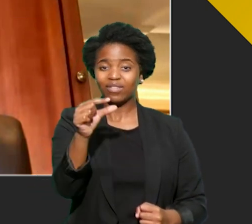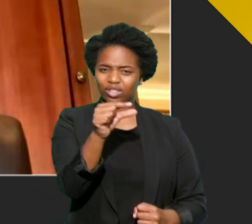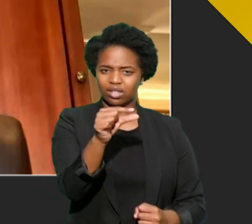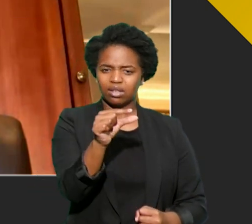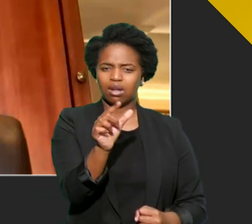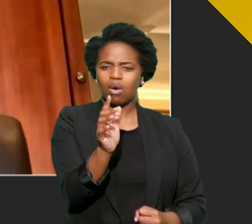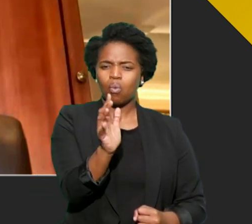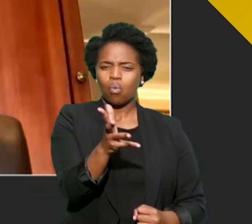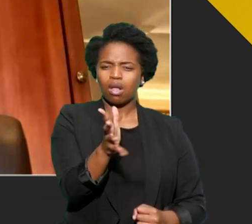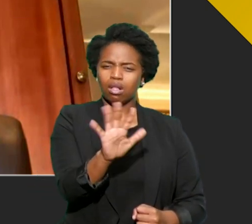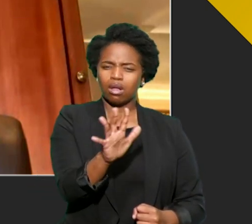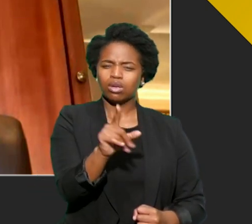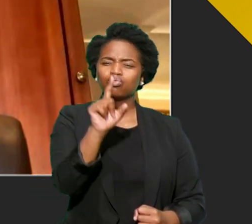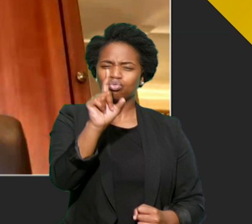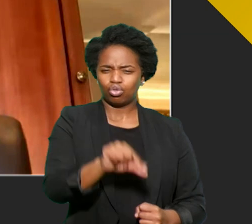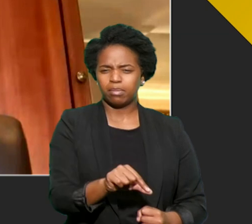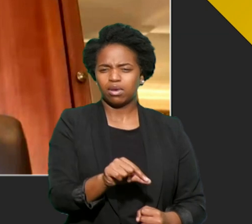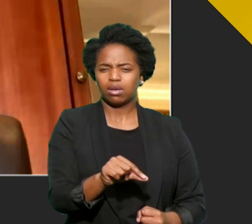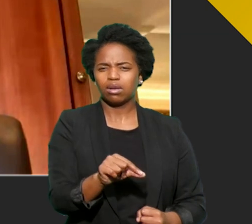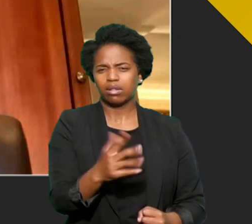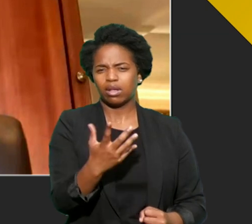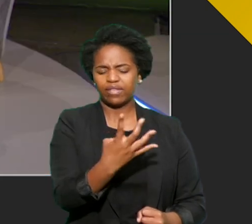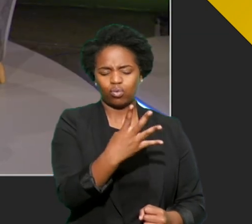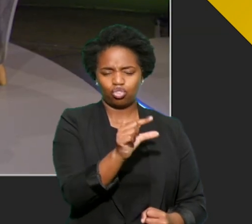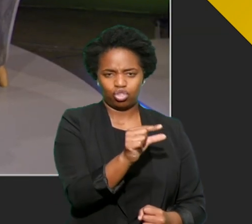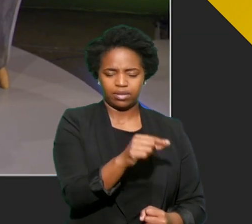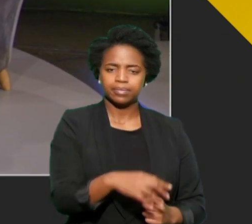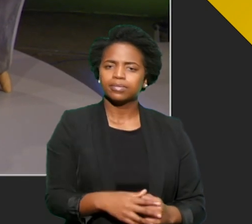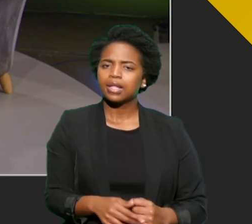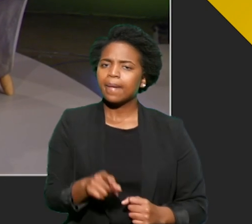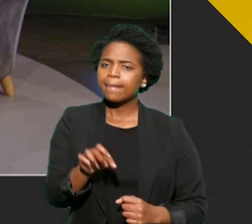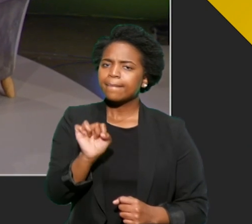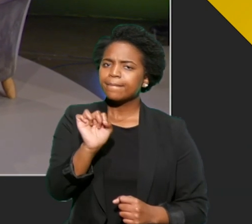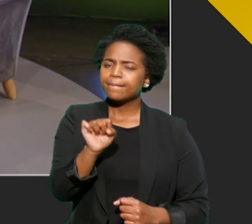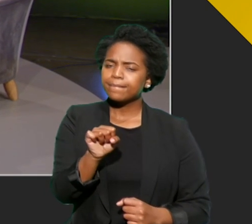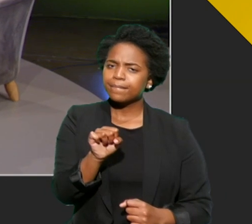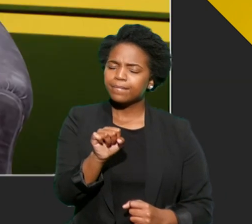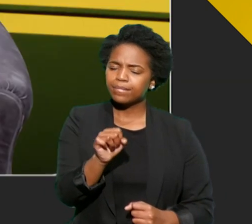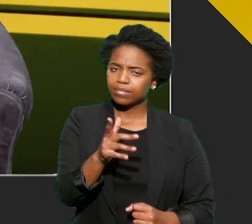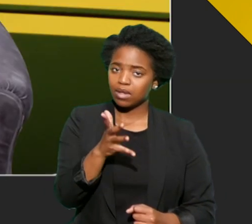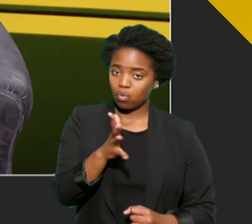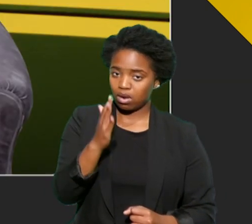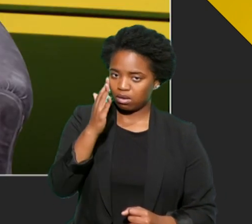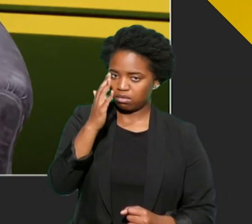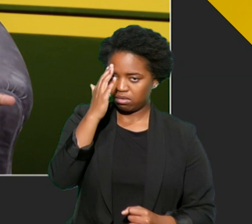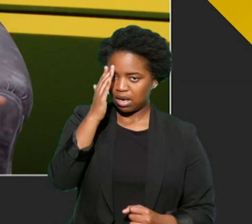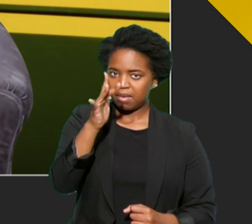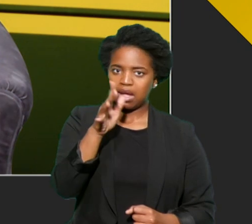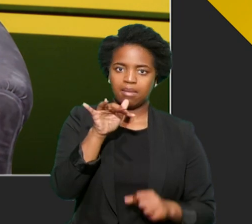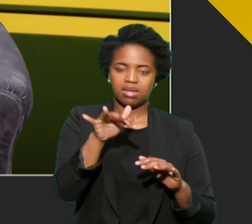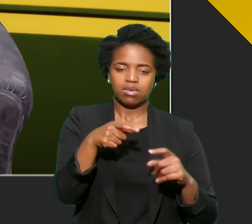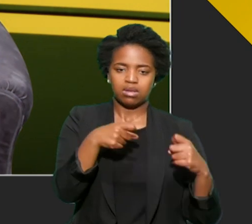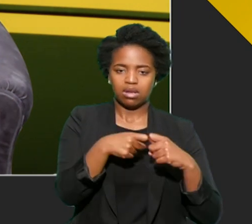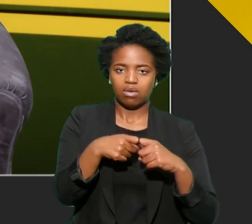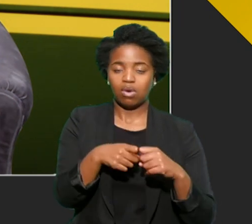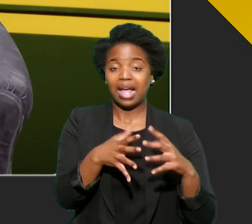be relatively cheaper than 4G. Okay. Just to put into context also, Bruce, I mean, everyone is fighting this. We've seen